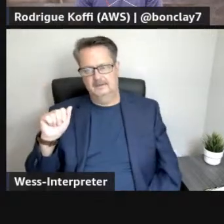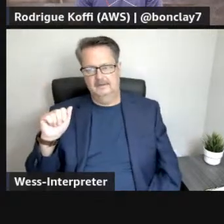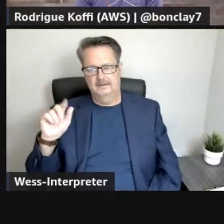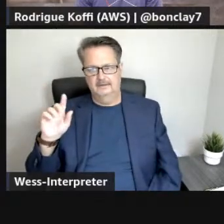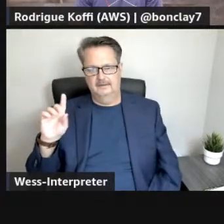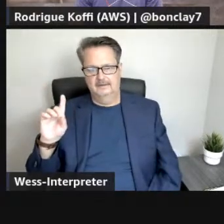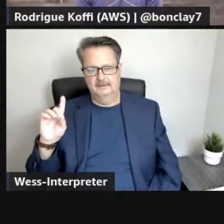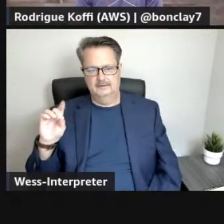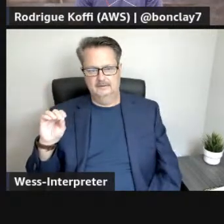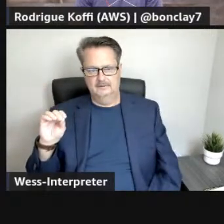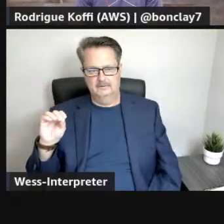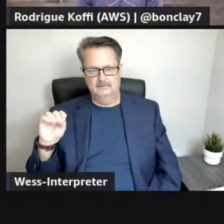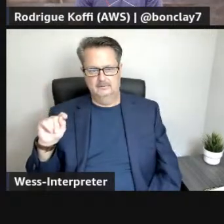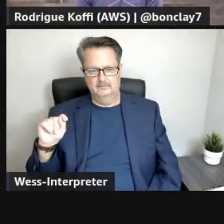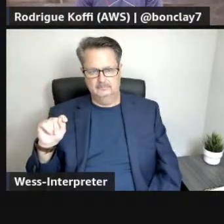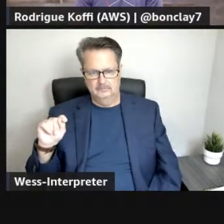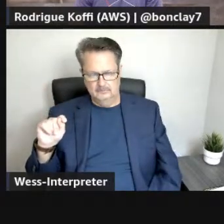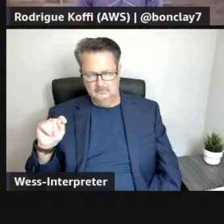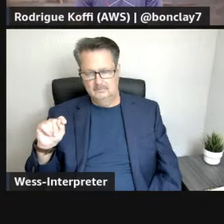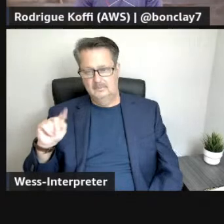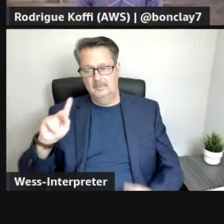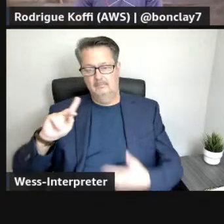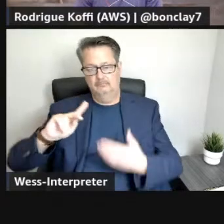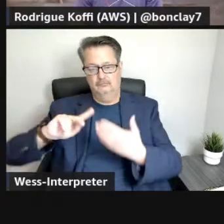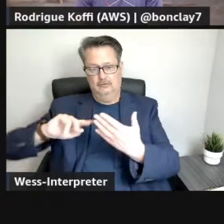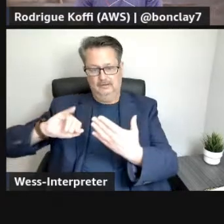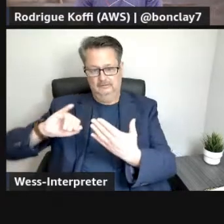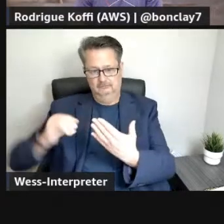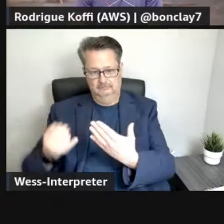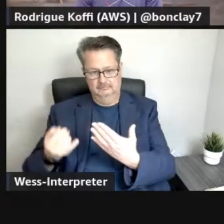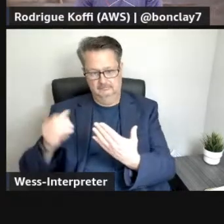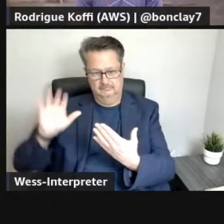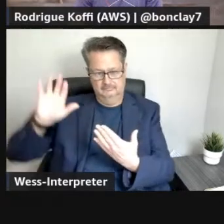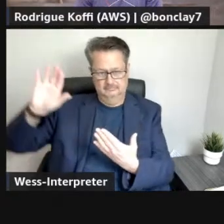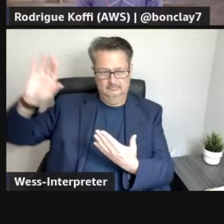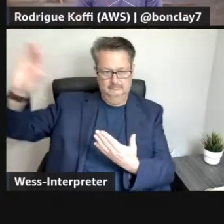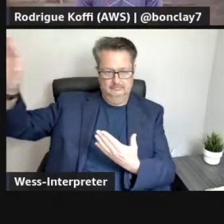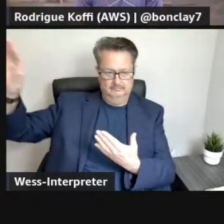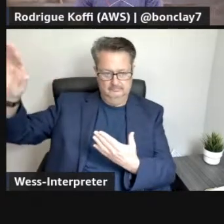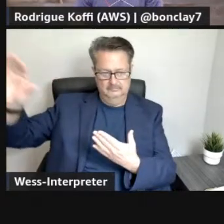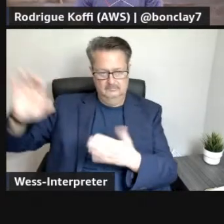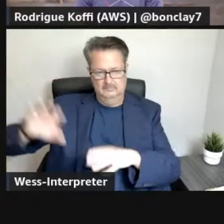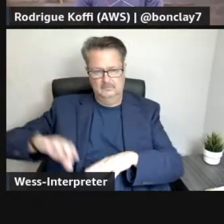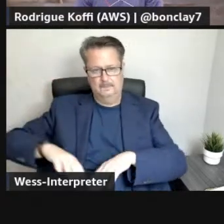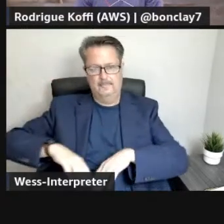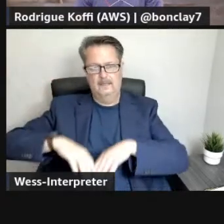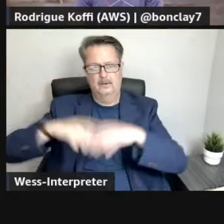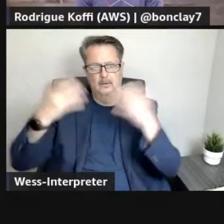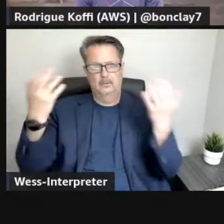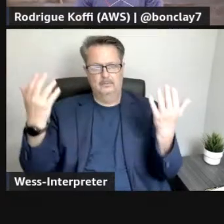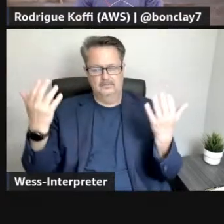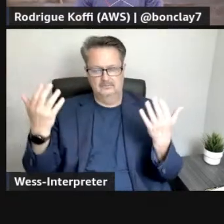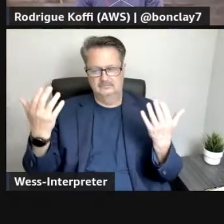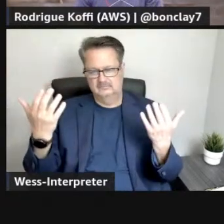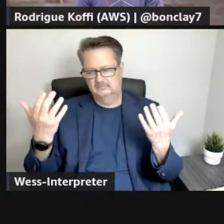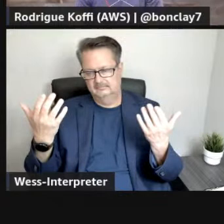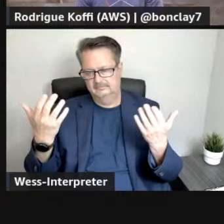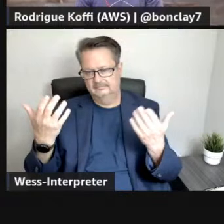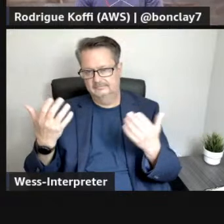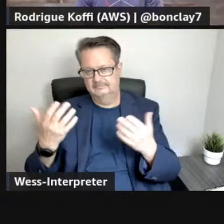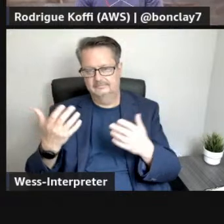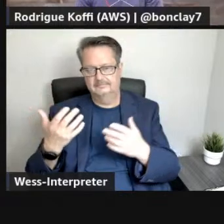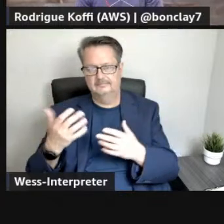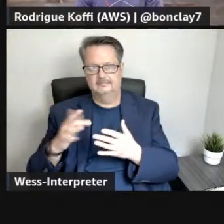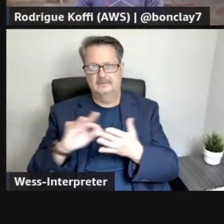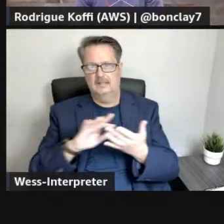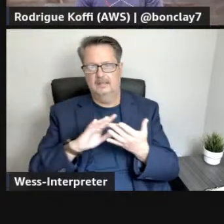the project. And from there on, AWS builds an OpenTelemetry collector, including the components that our customers are asking for